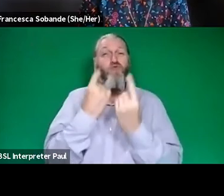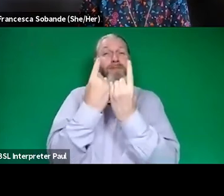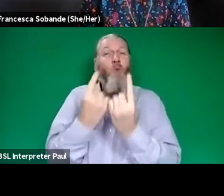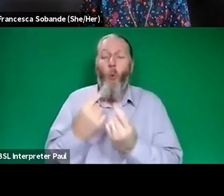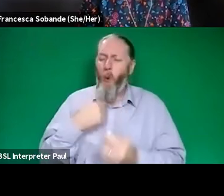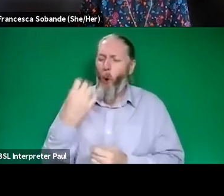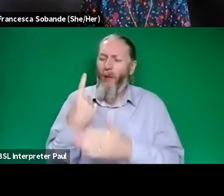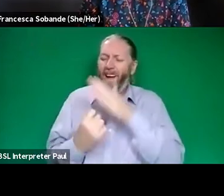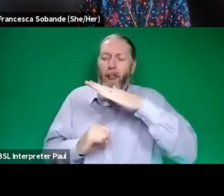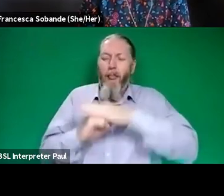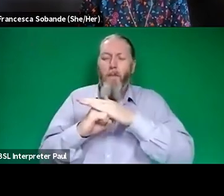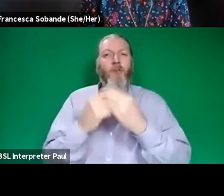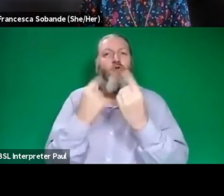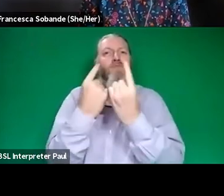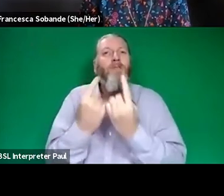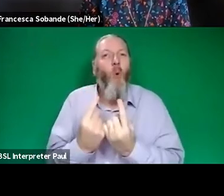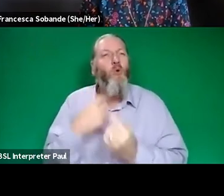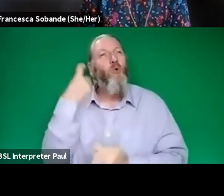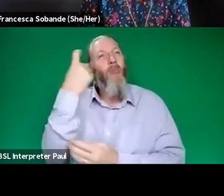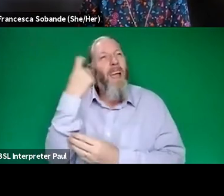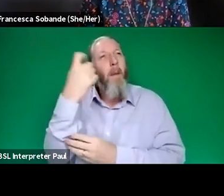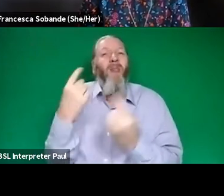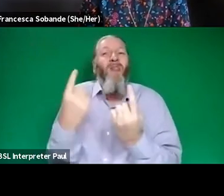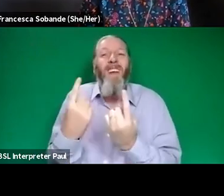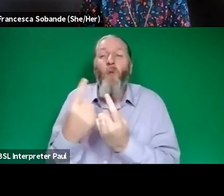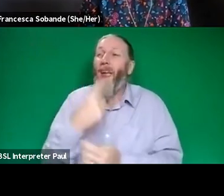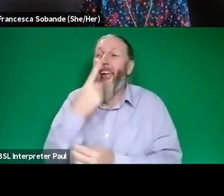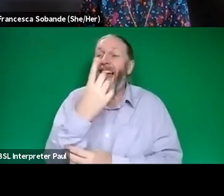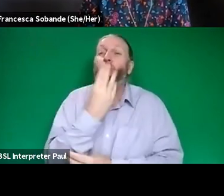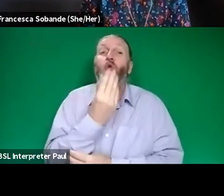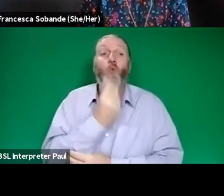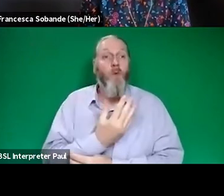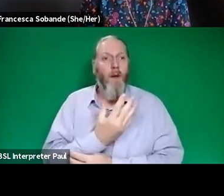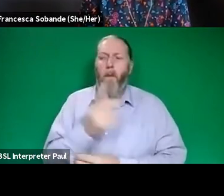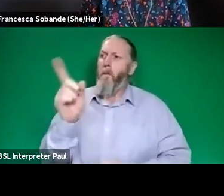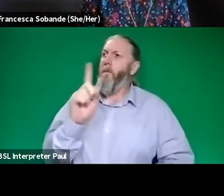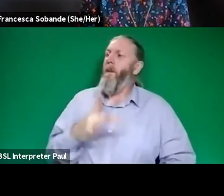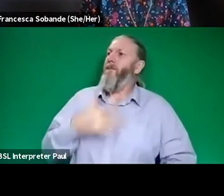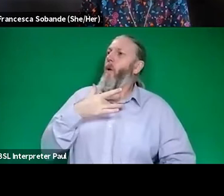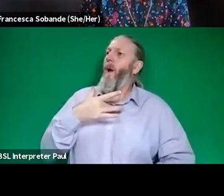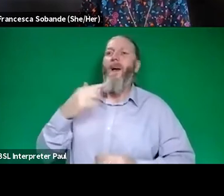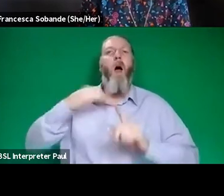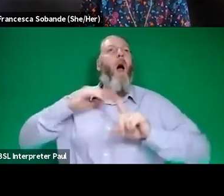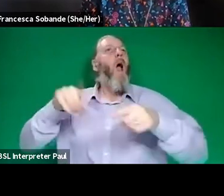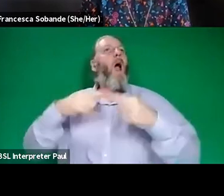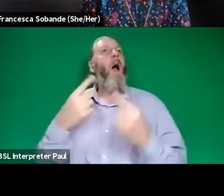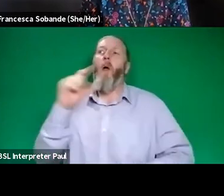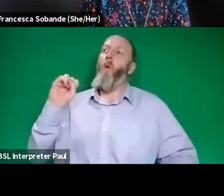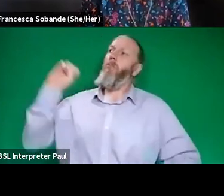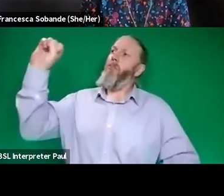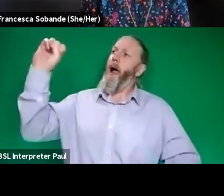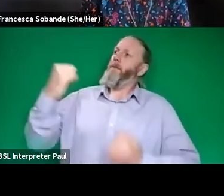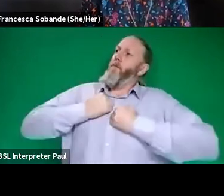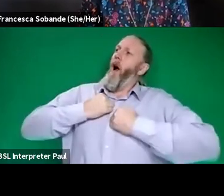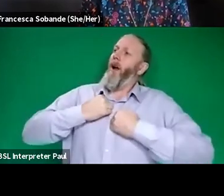think about things as quite disposable, people assume that unless you can have authentic claim to a particular type of imagery, you can't have an authentic claim to a particular type